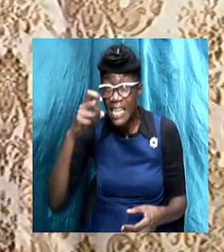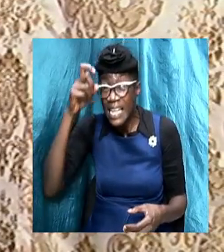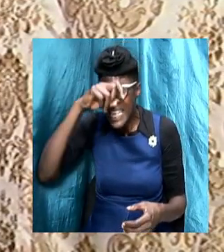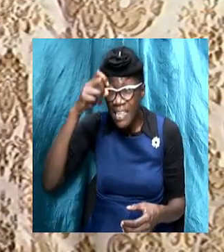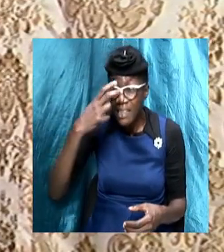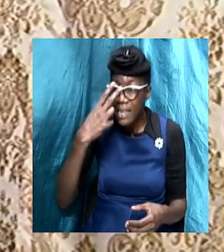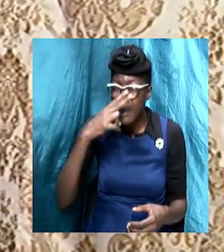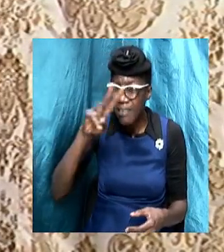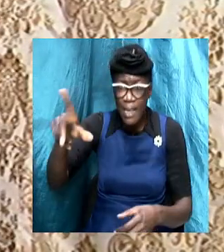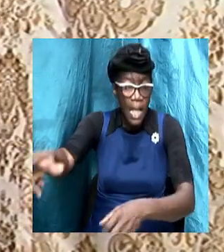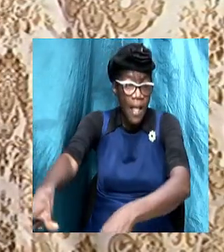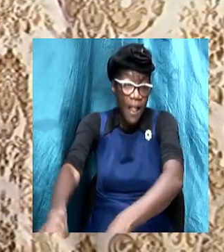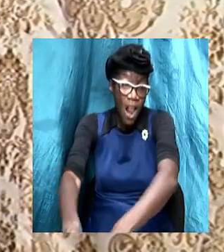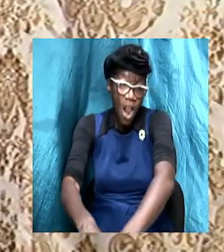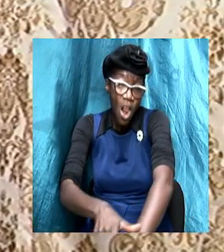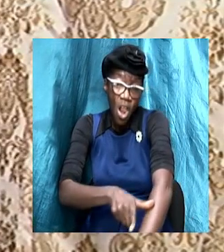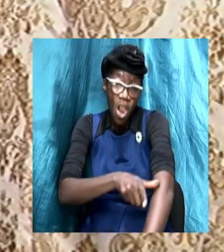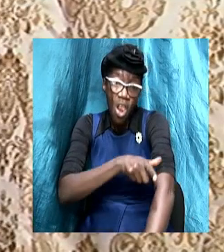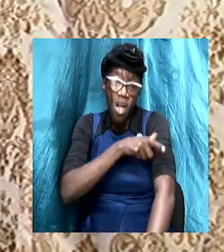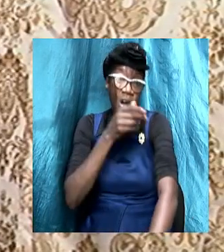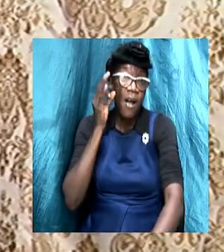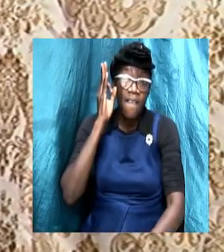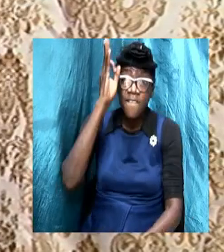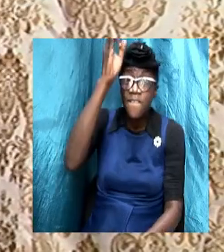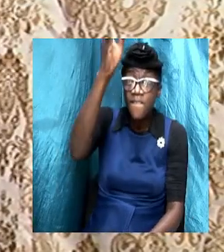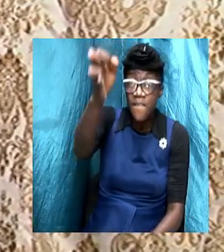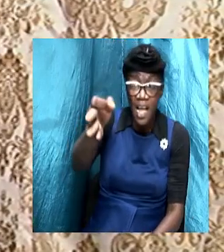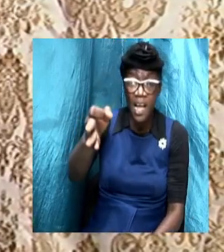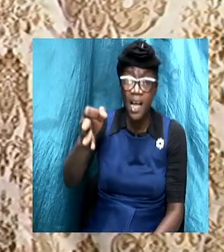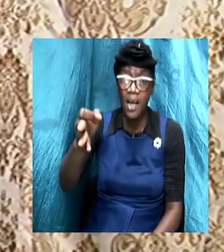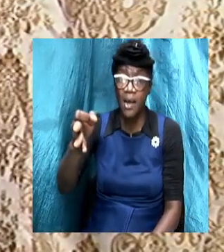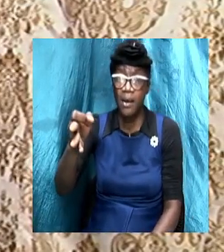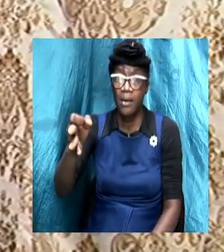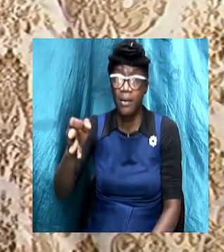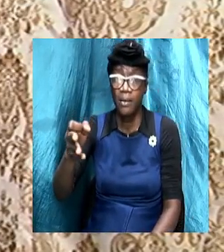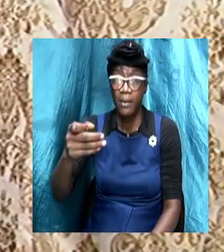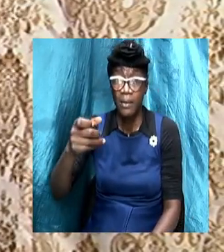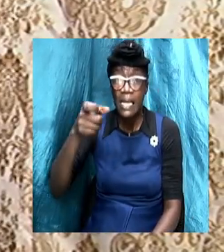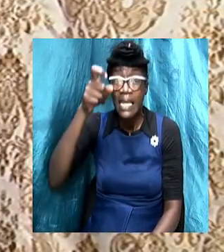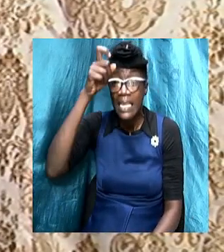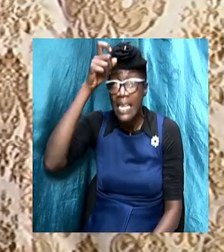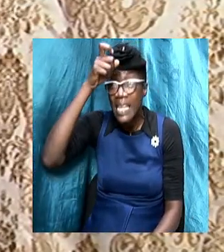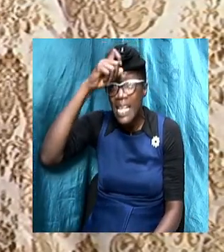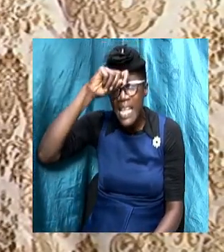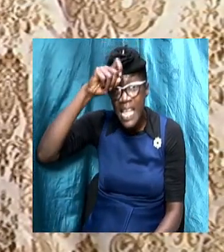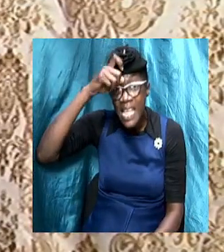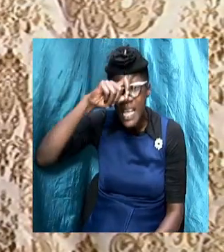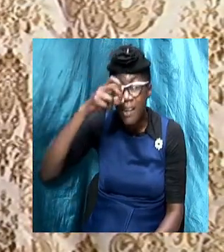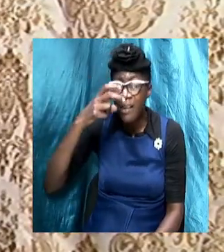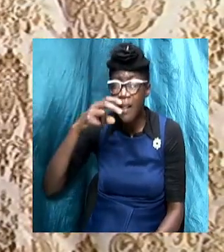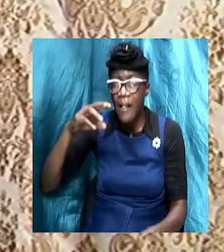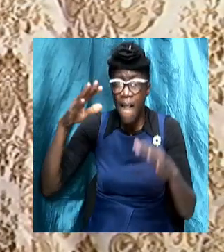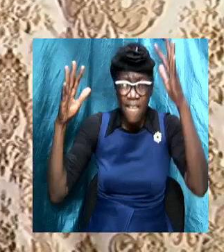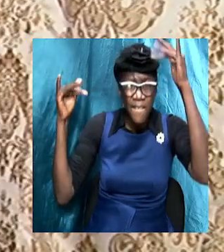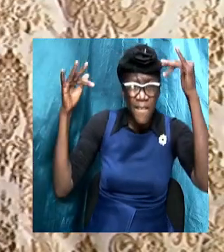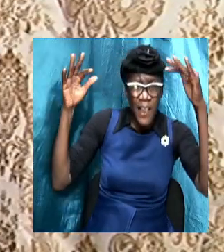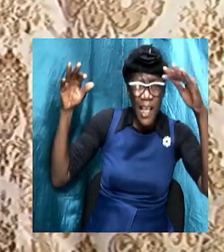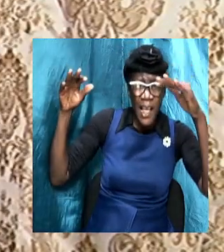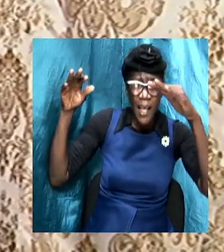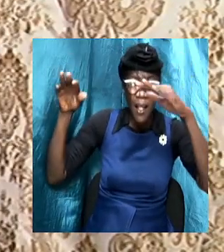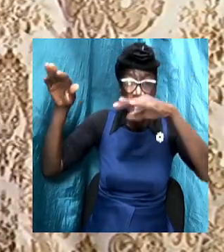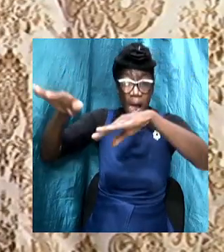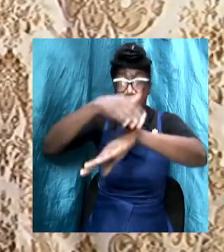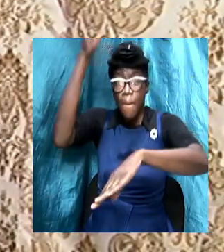miles. Praise God. The eagle is able to fly above storm.